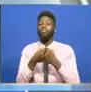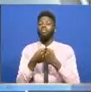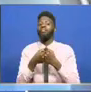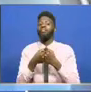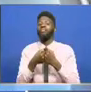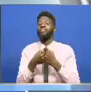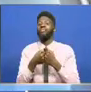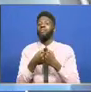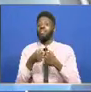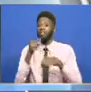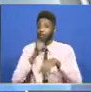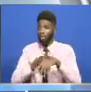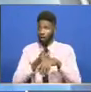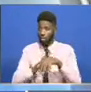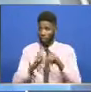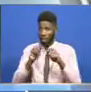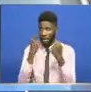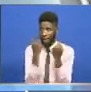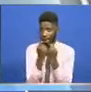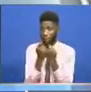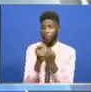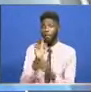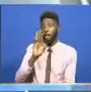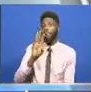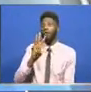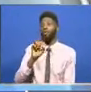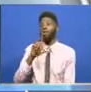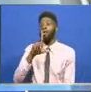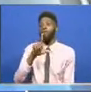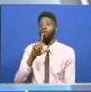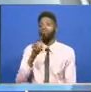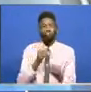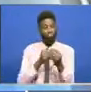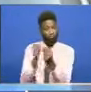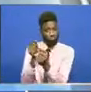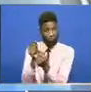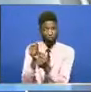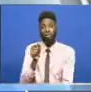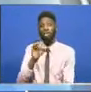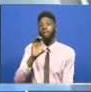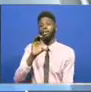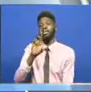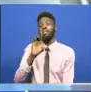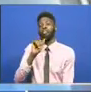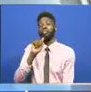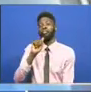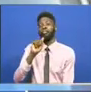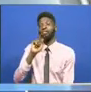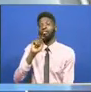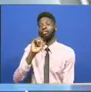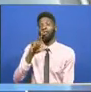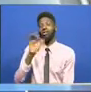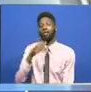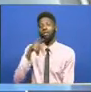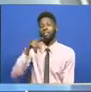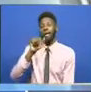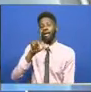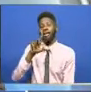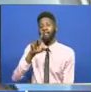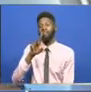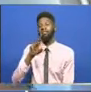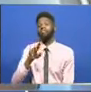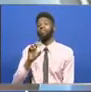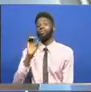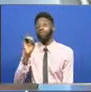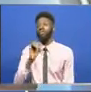joint top of the English Premier League with a 2-0 victory over Crystal Palace at Monelix. The France under 21 left